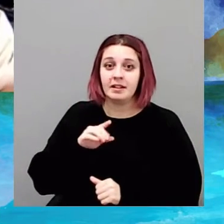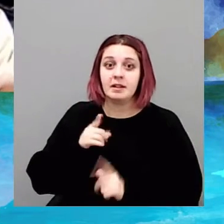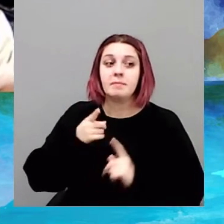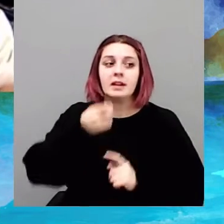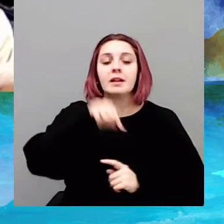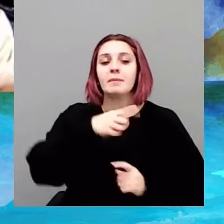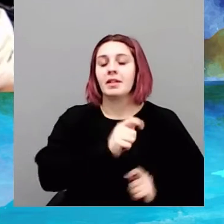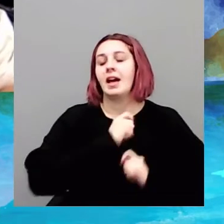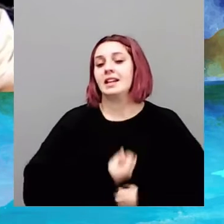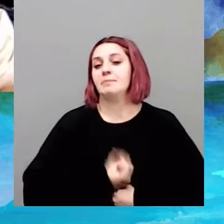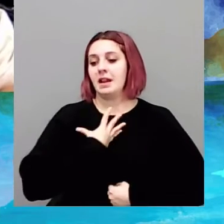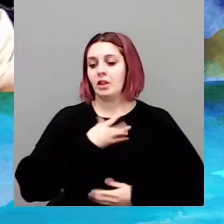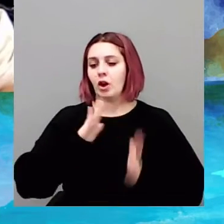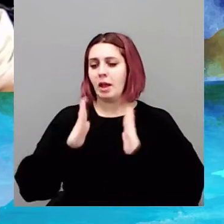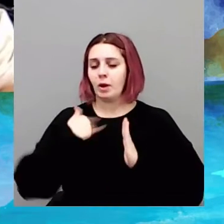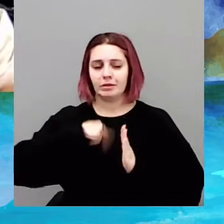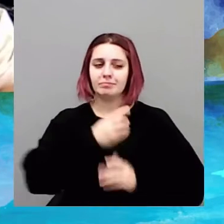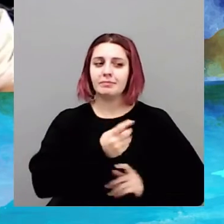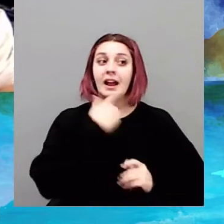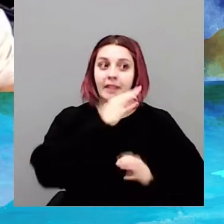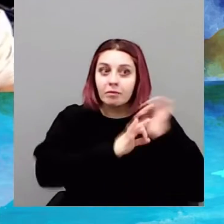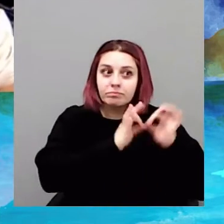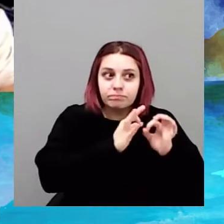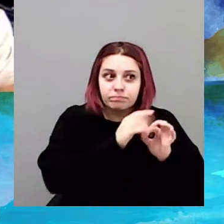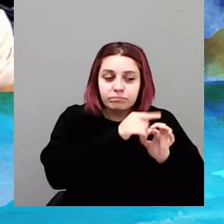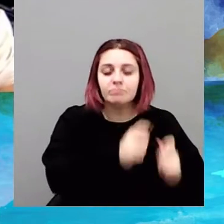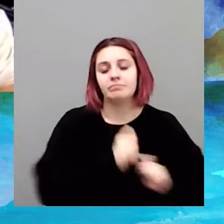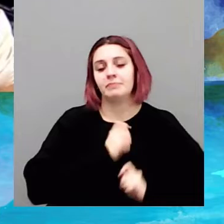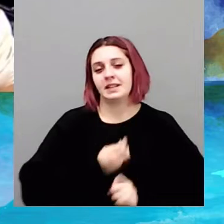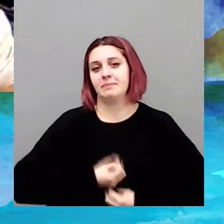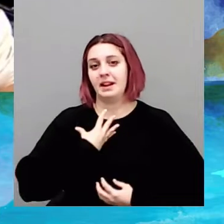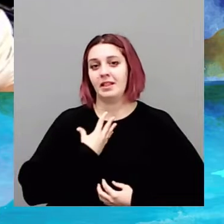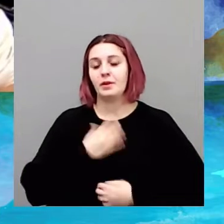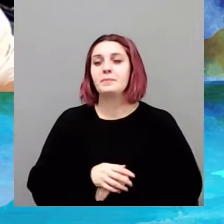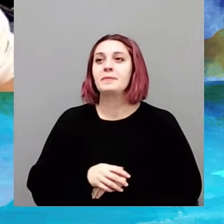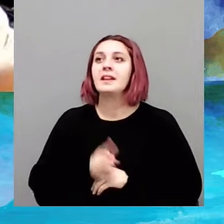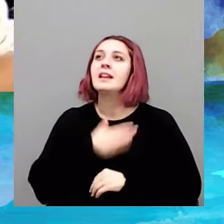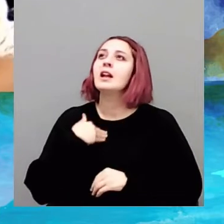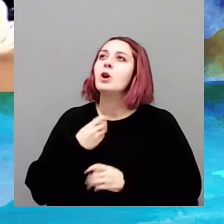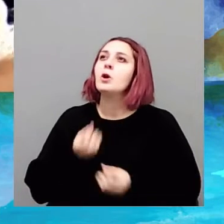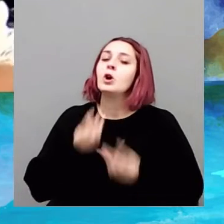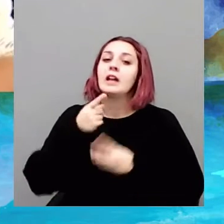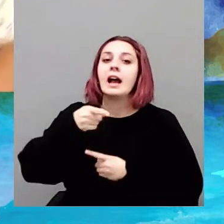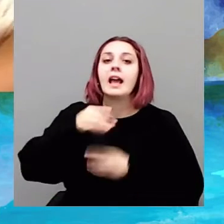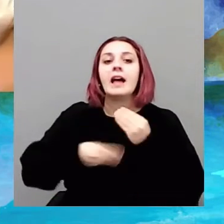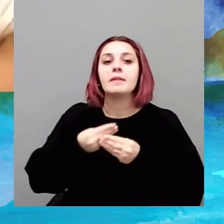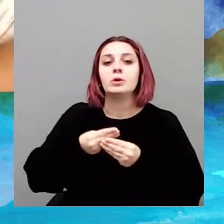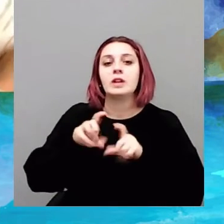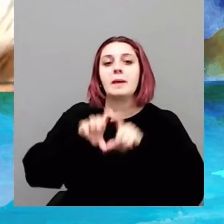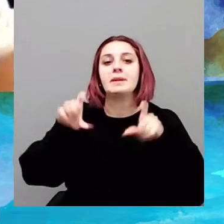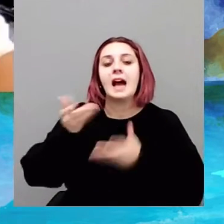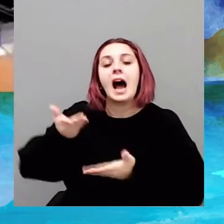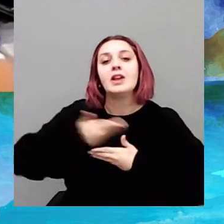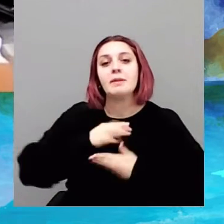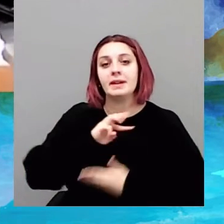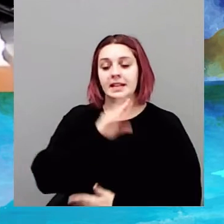am very well acquainted with. You have inspired me many, many times. I'm going to tell